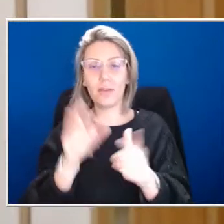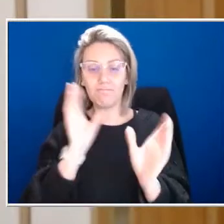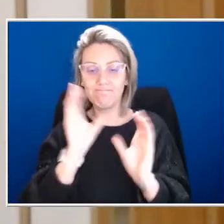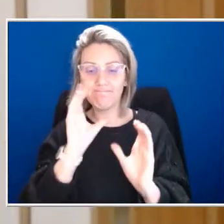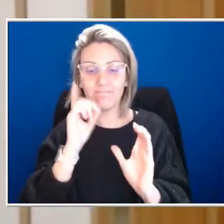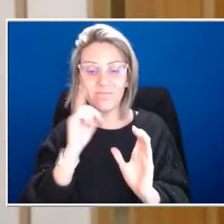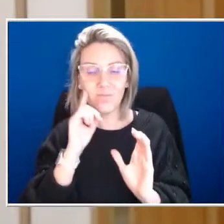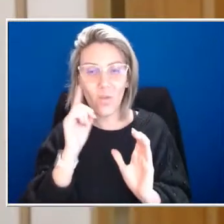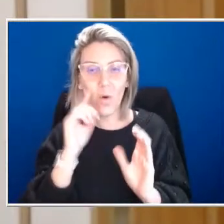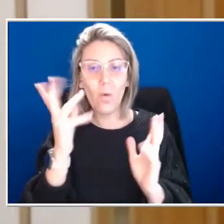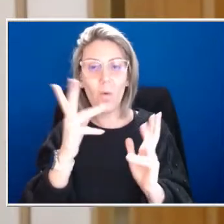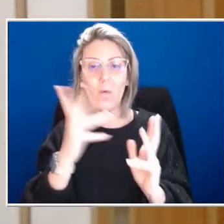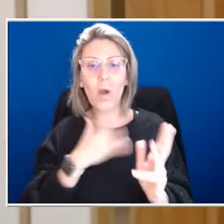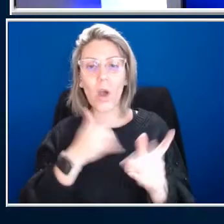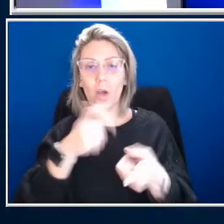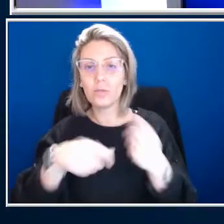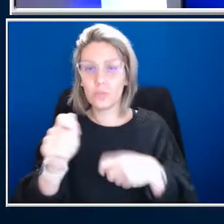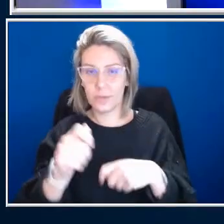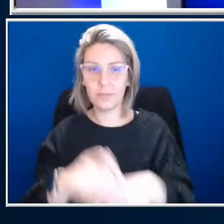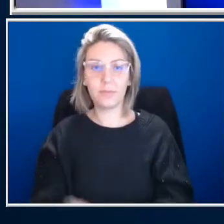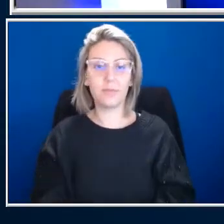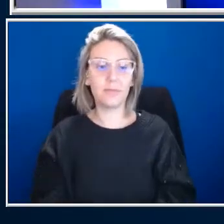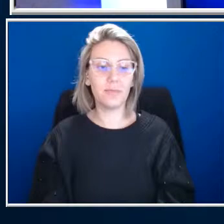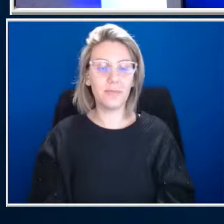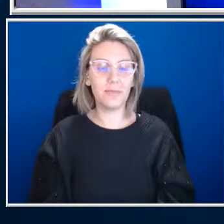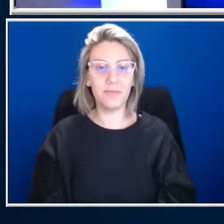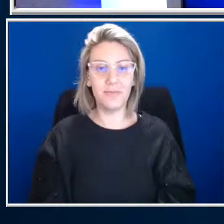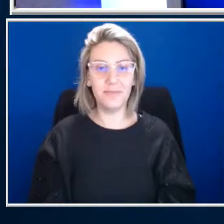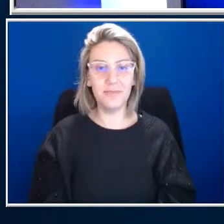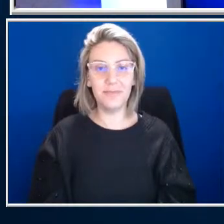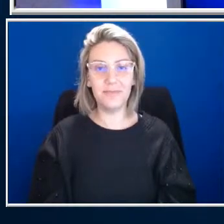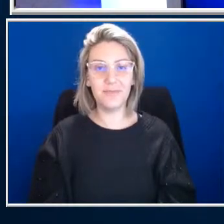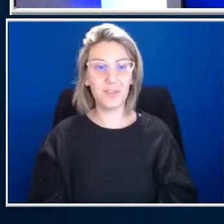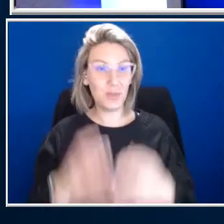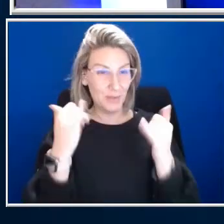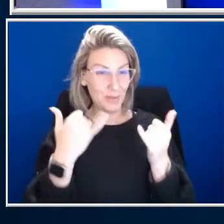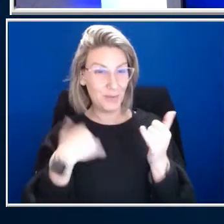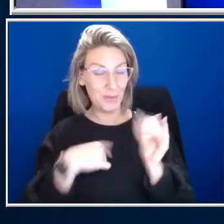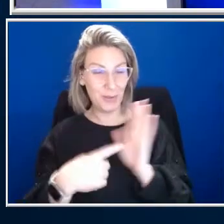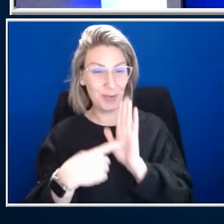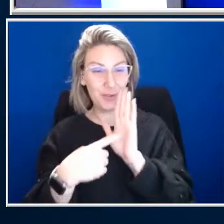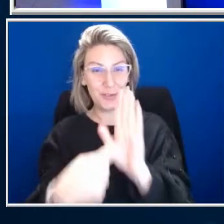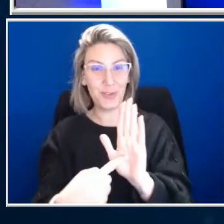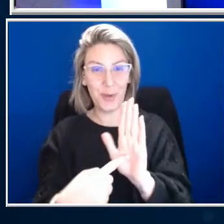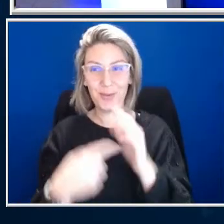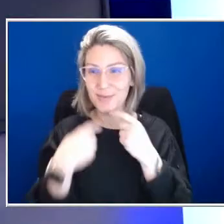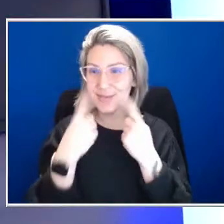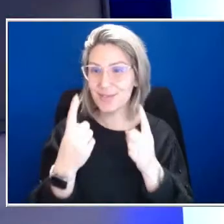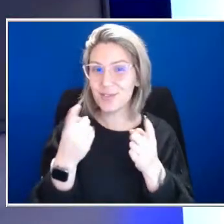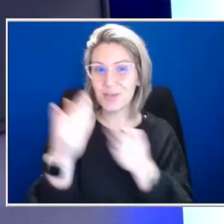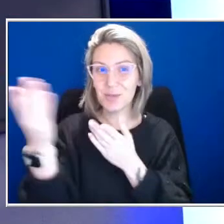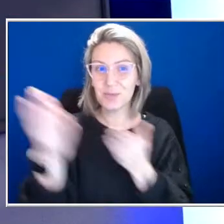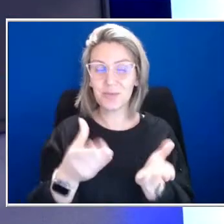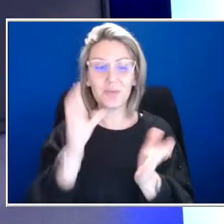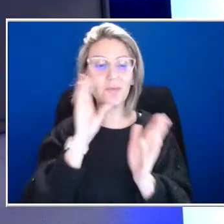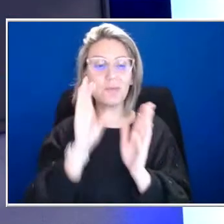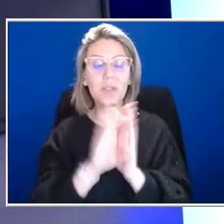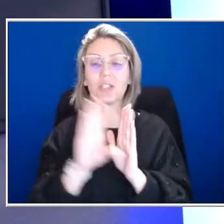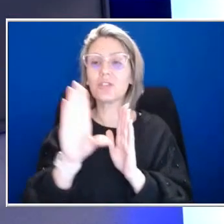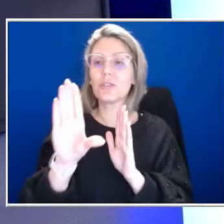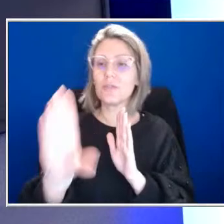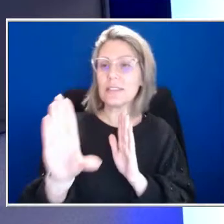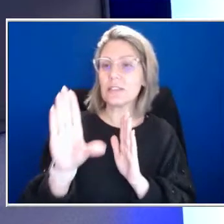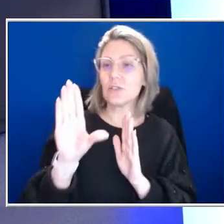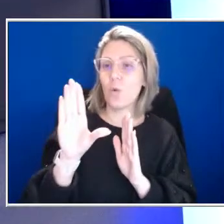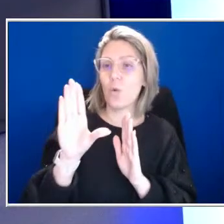heart transplantation. Let's move on to some show and tell, because Dr. Vidic, you brought some photos of Gene's old heart